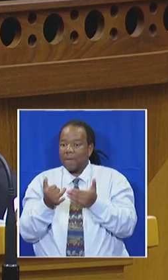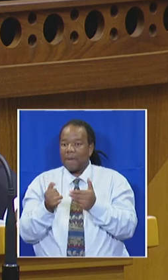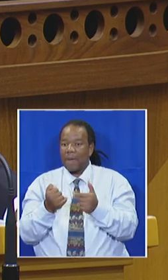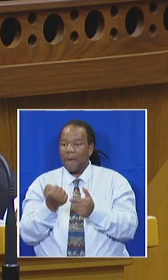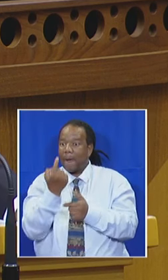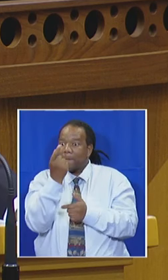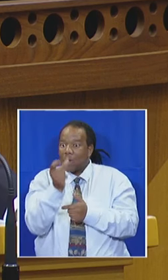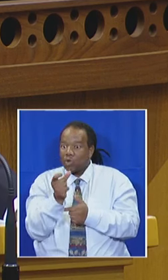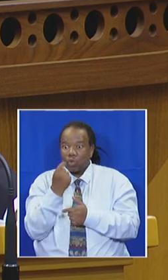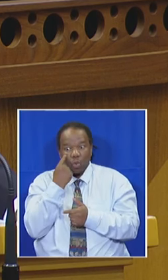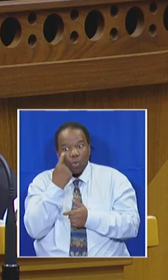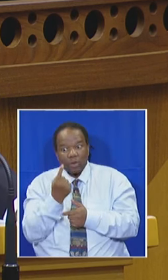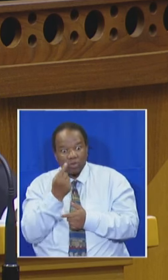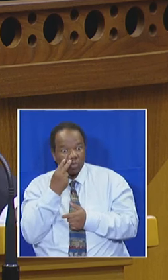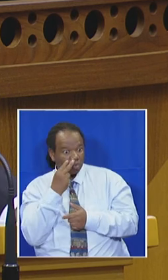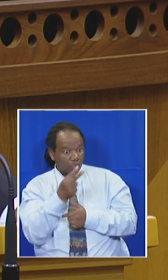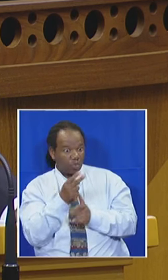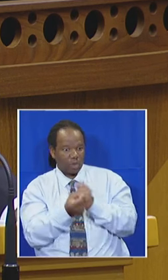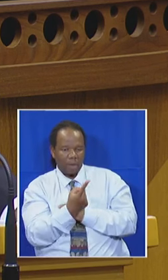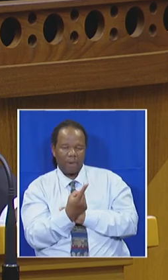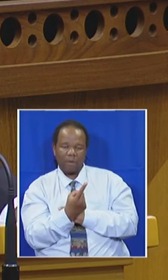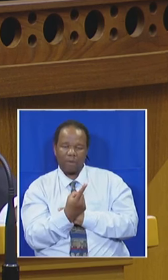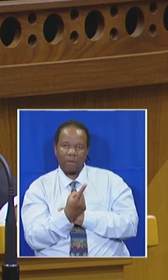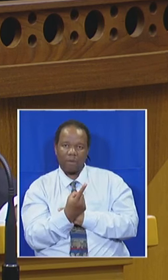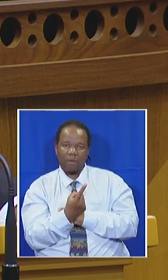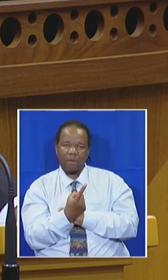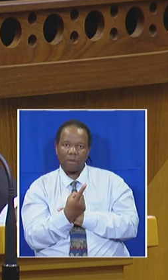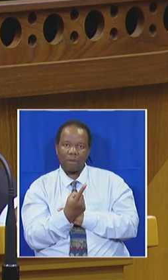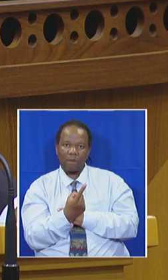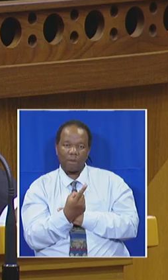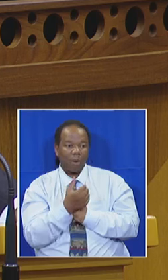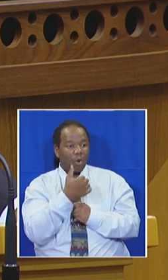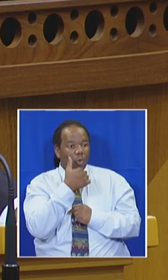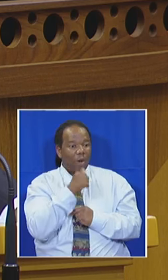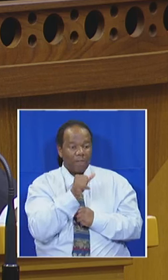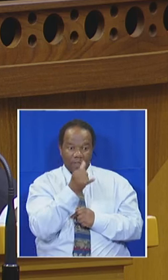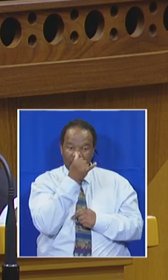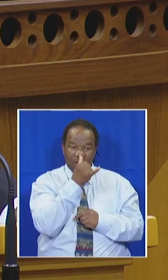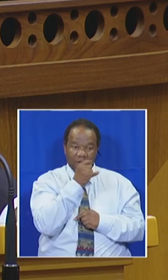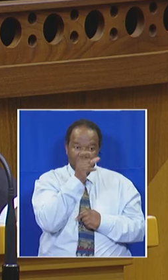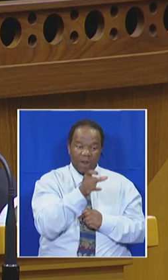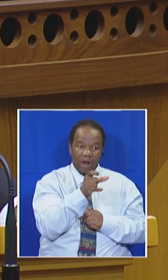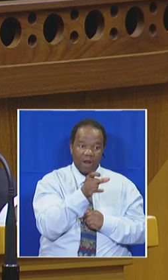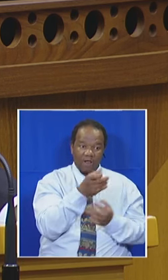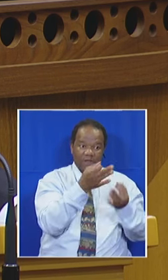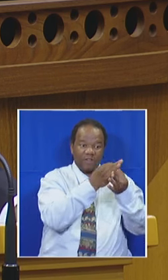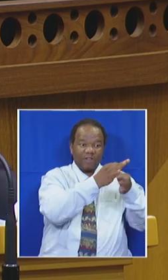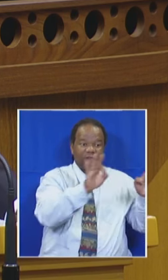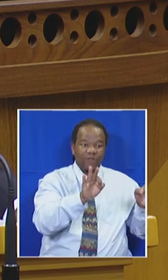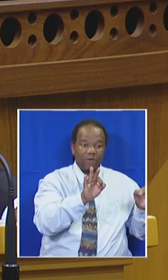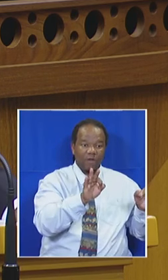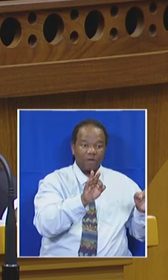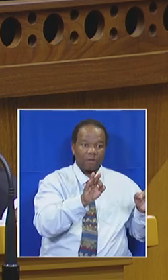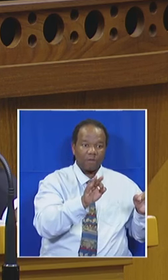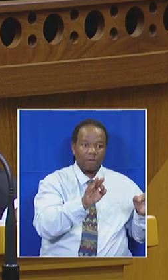give such account. Once the perpetrator is released, works out a way to